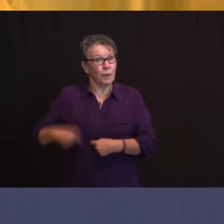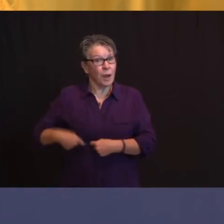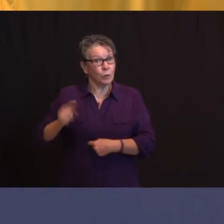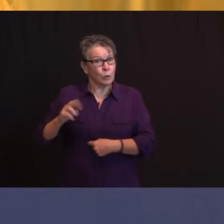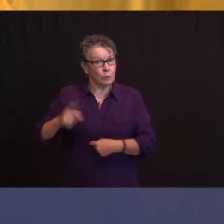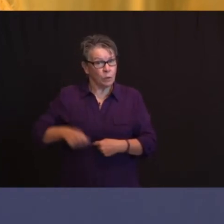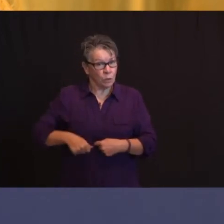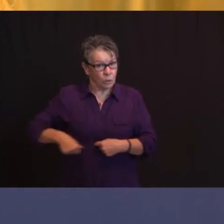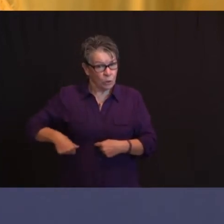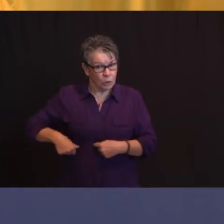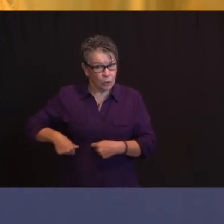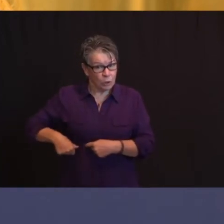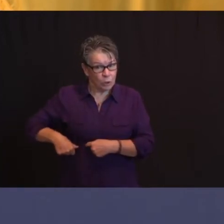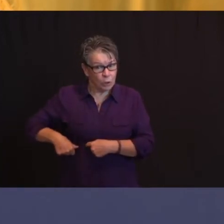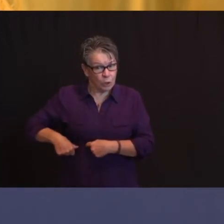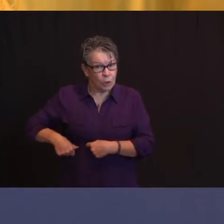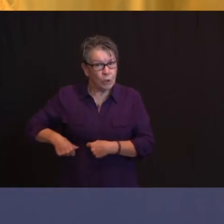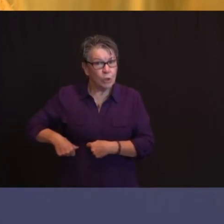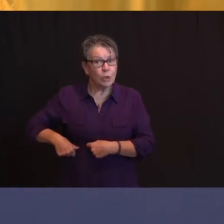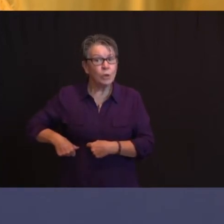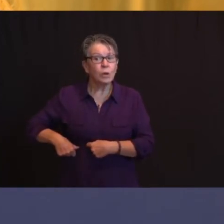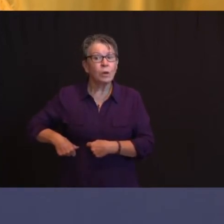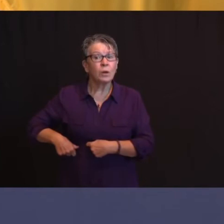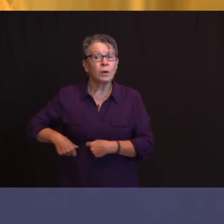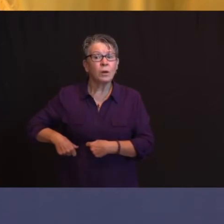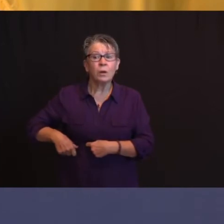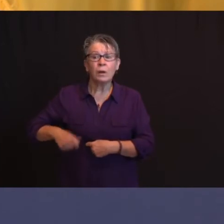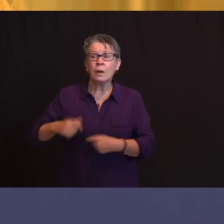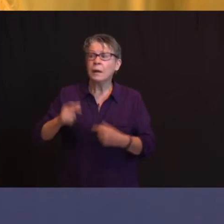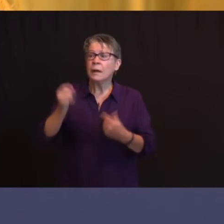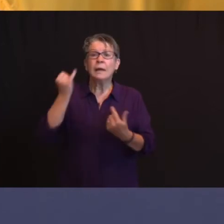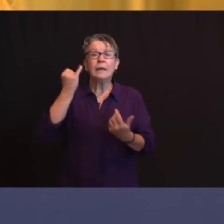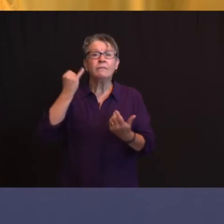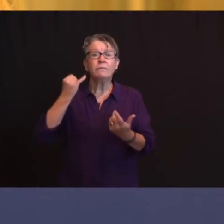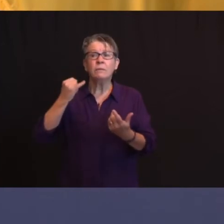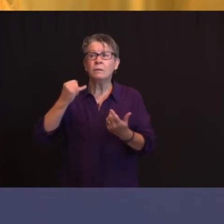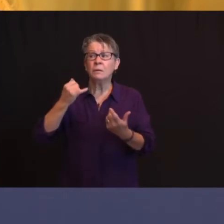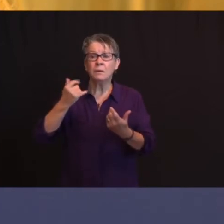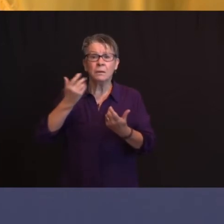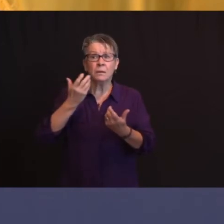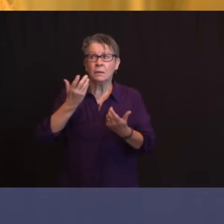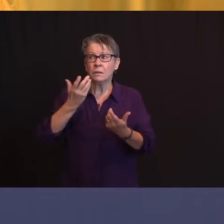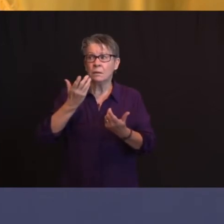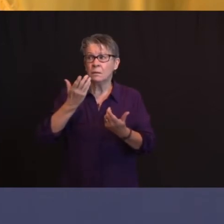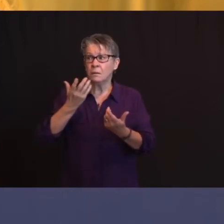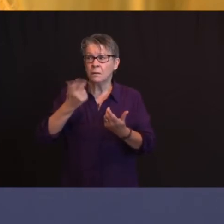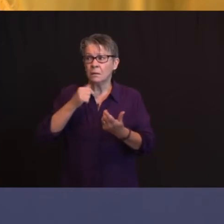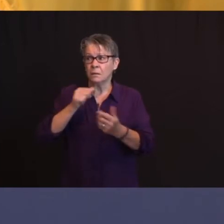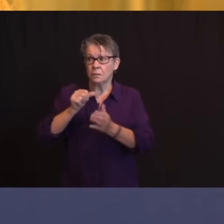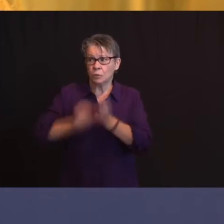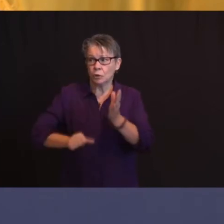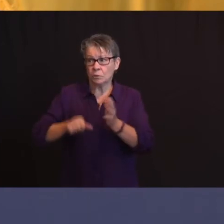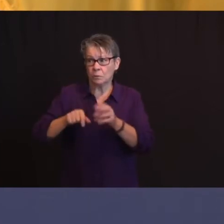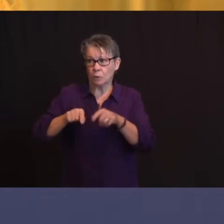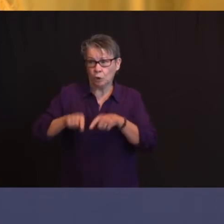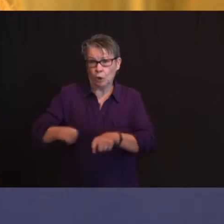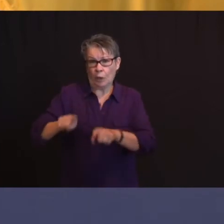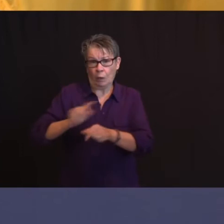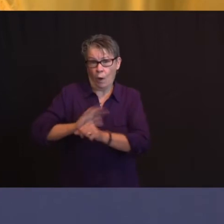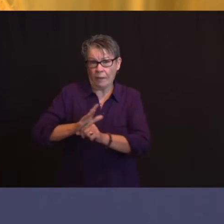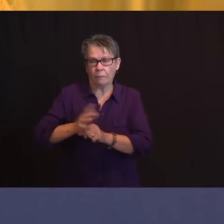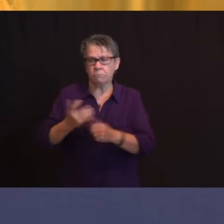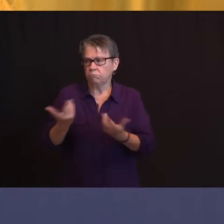So that's a pretty broad definition. Right now, hospitals are running full-bore health care. That is clearly an